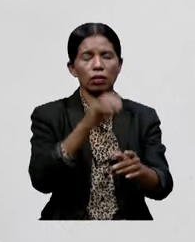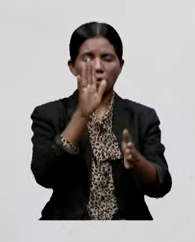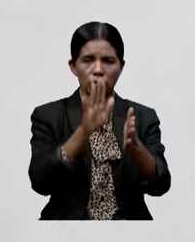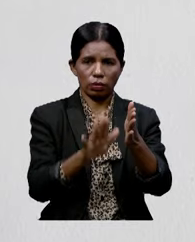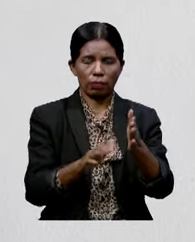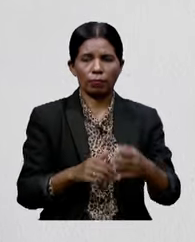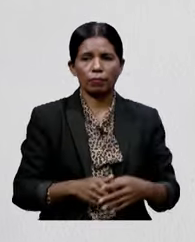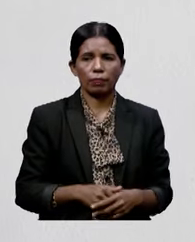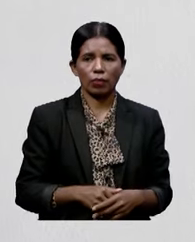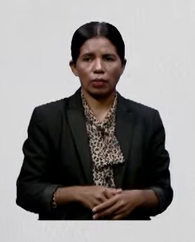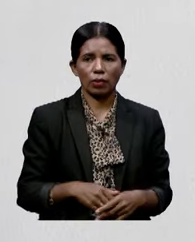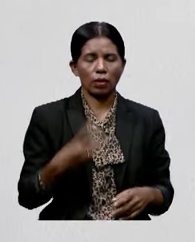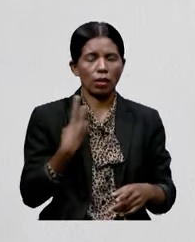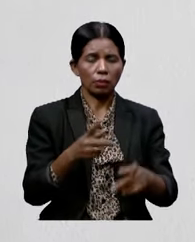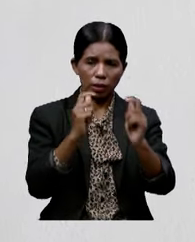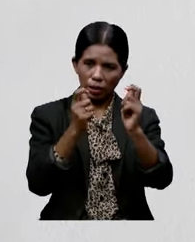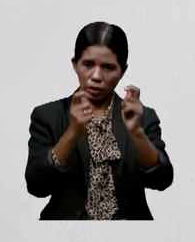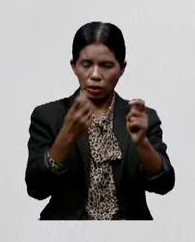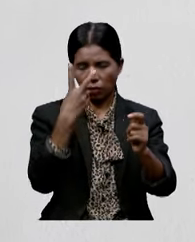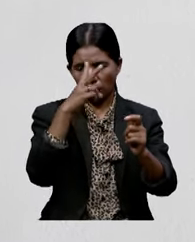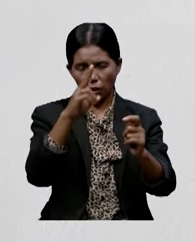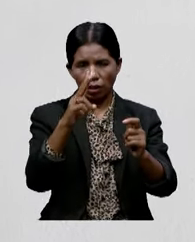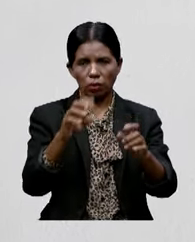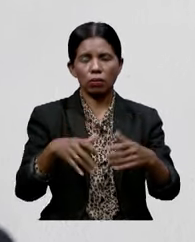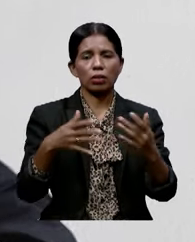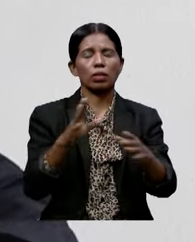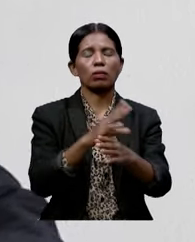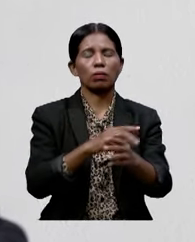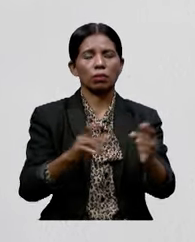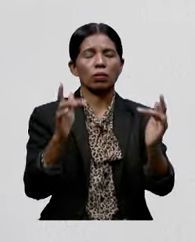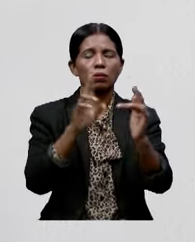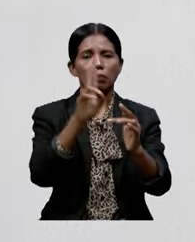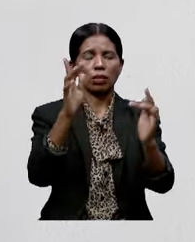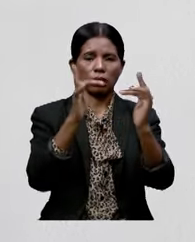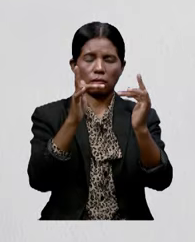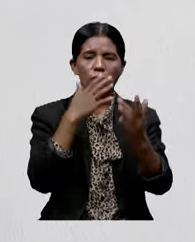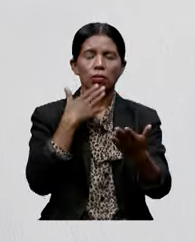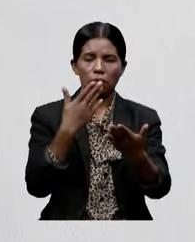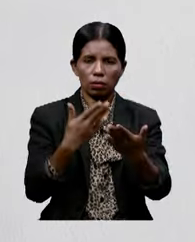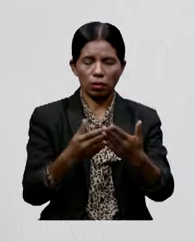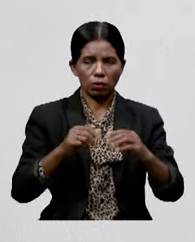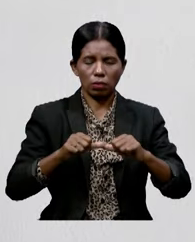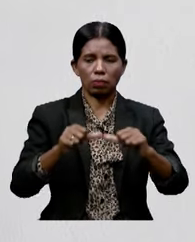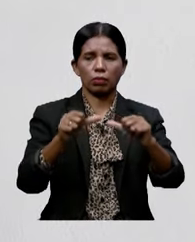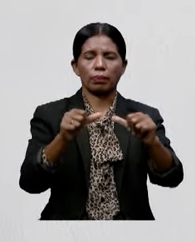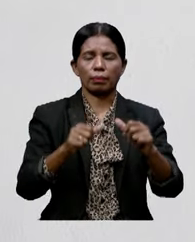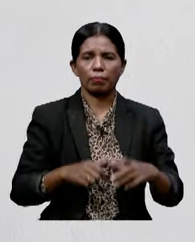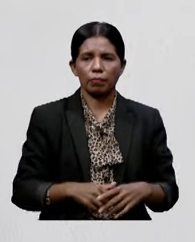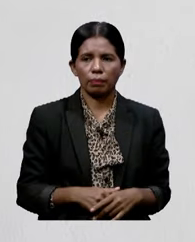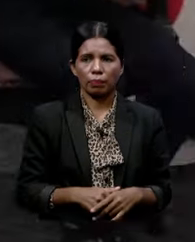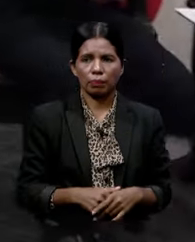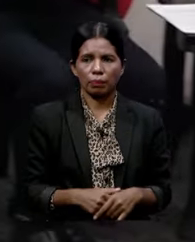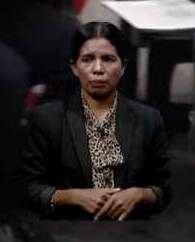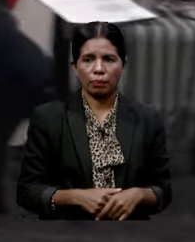it's fine. But we try to improve and to have the backup connection so it can guarantee about the quality to the customer after